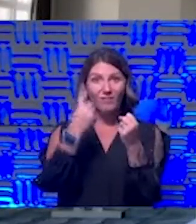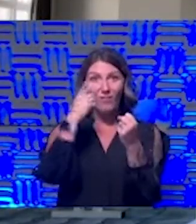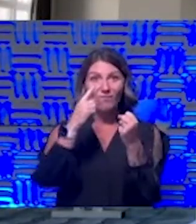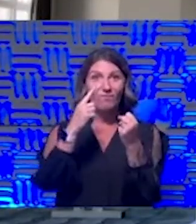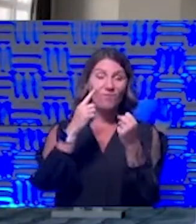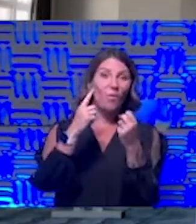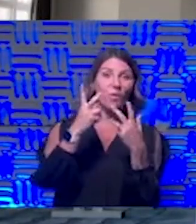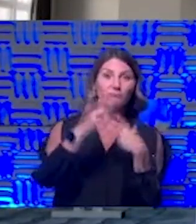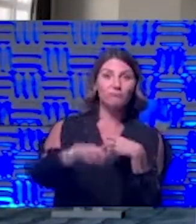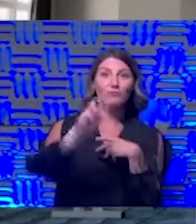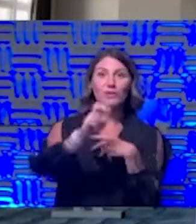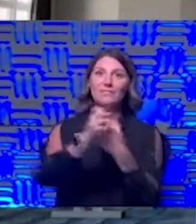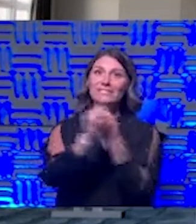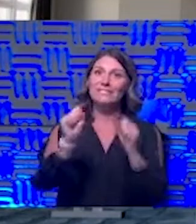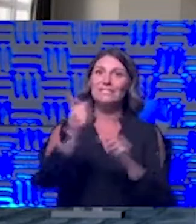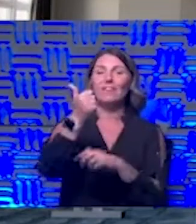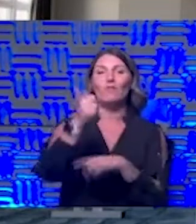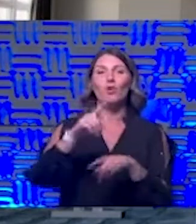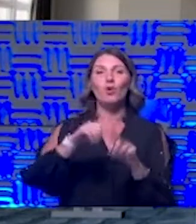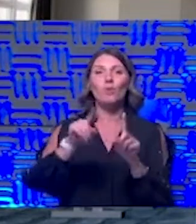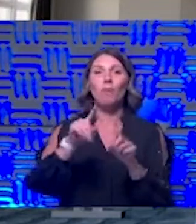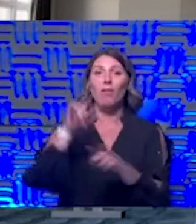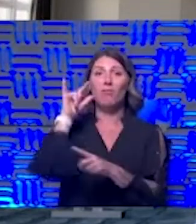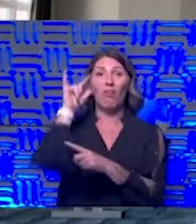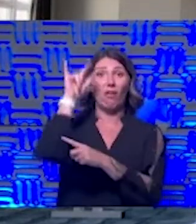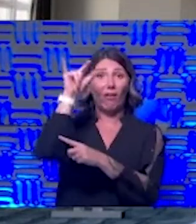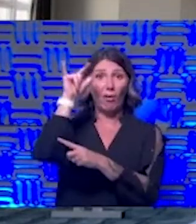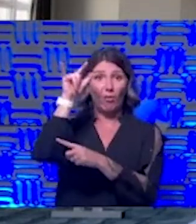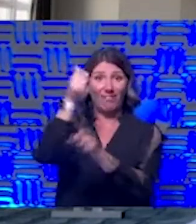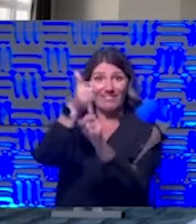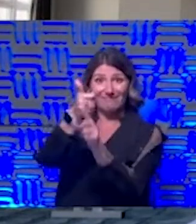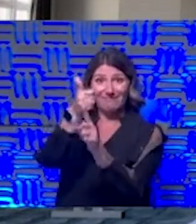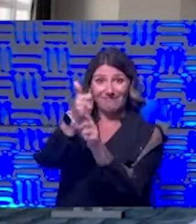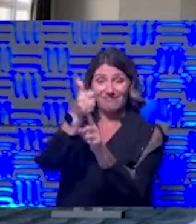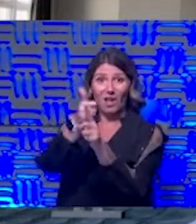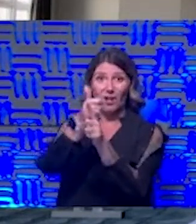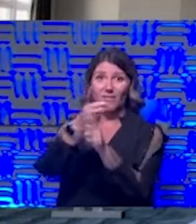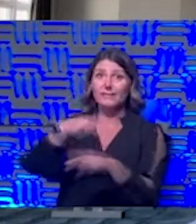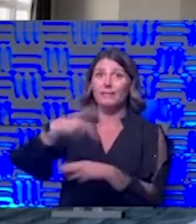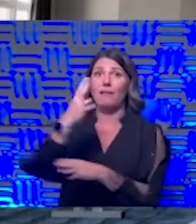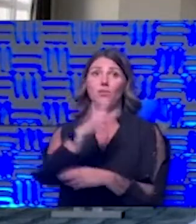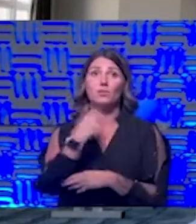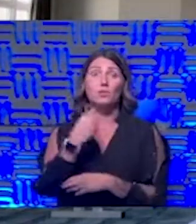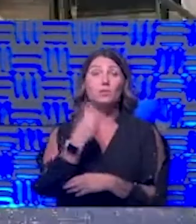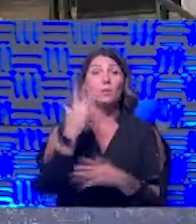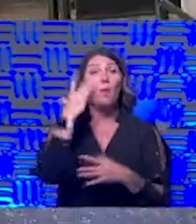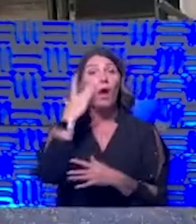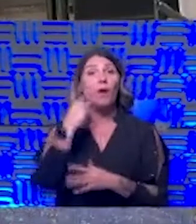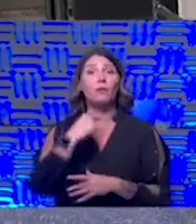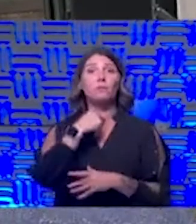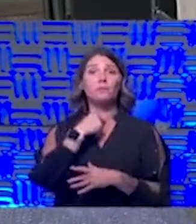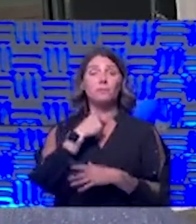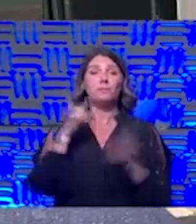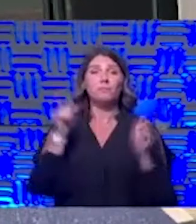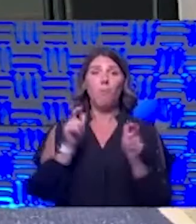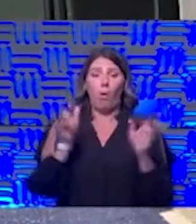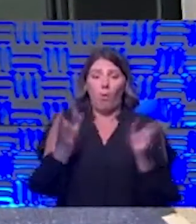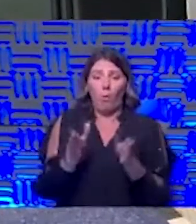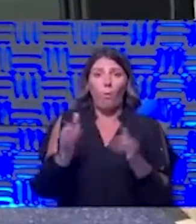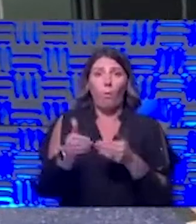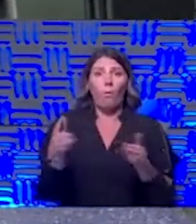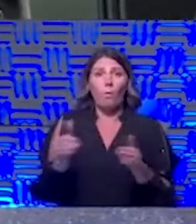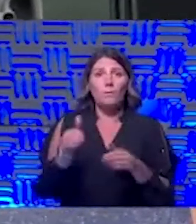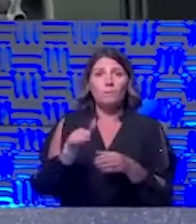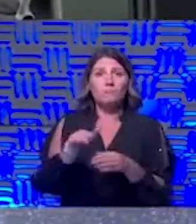The airplane flight itself is probably going to be the highest risk because you are trapped in that small confined space for 1, 2,